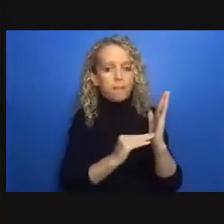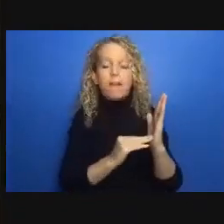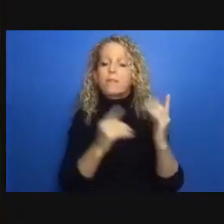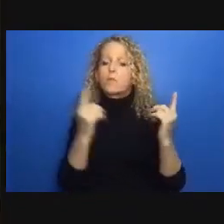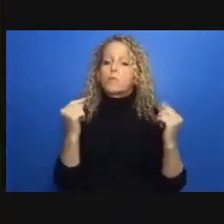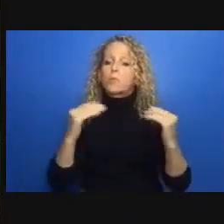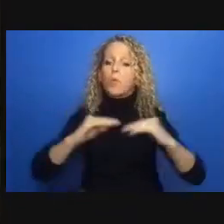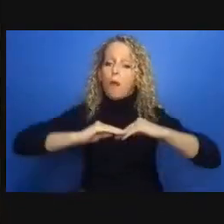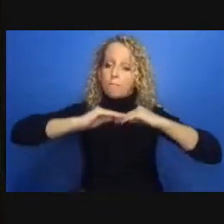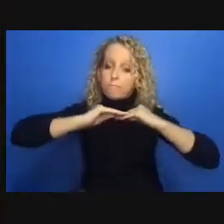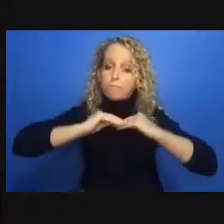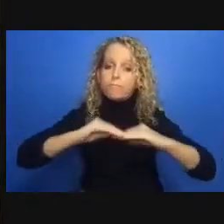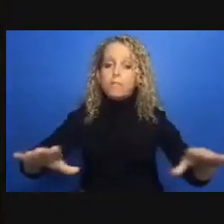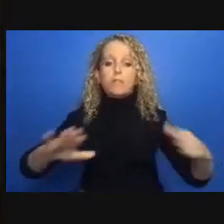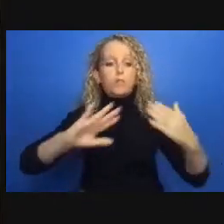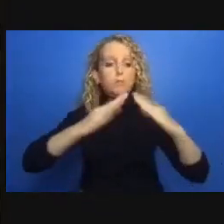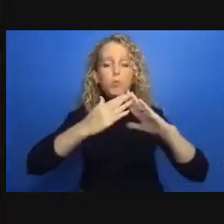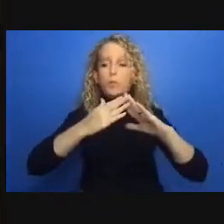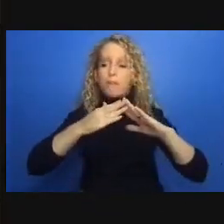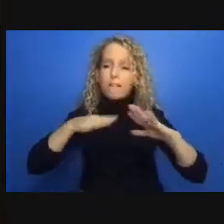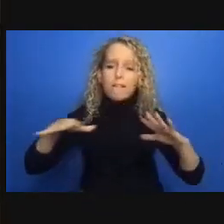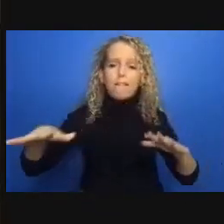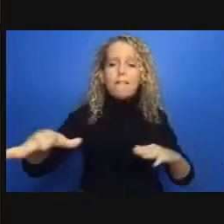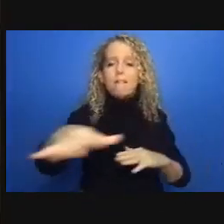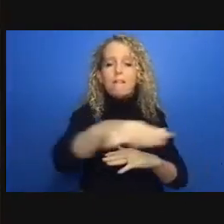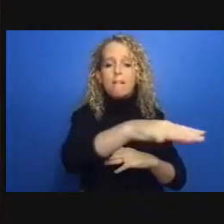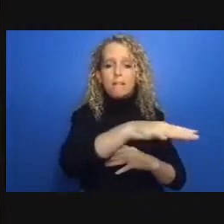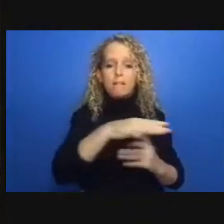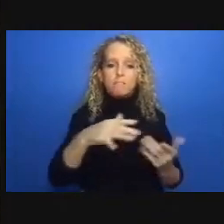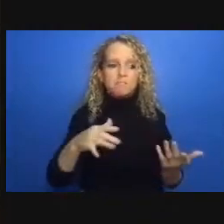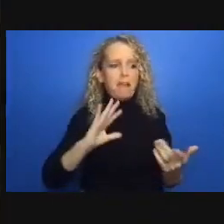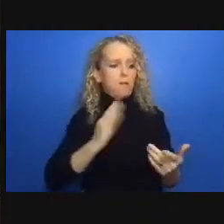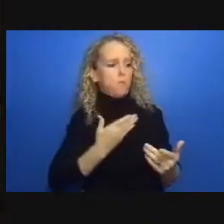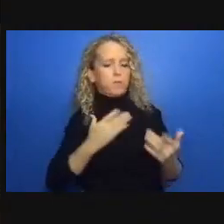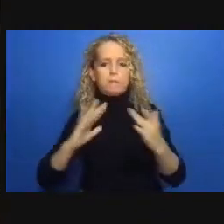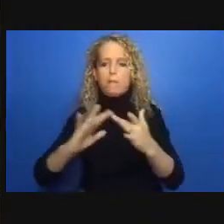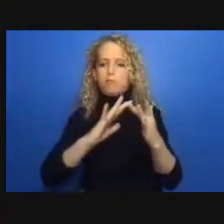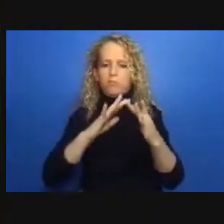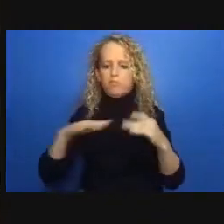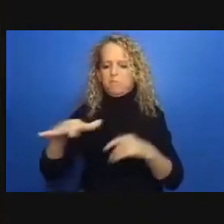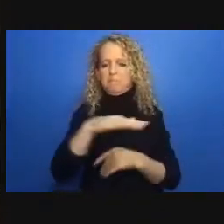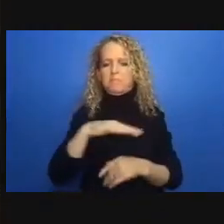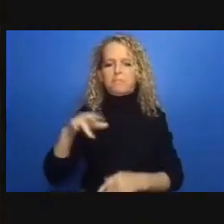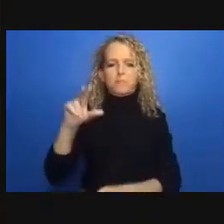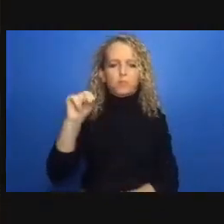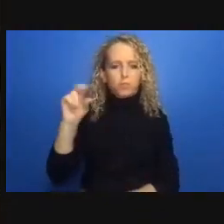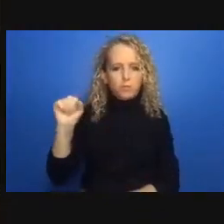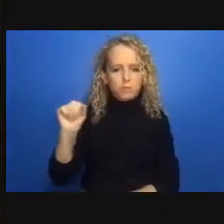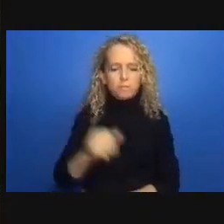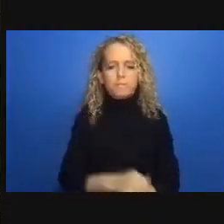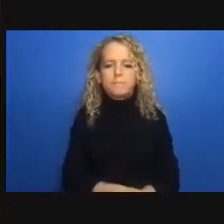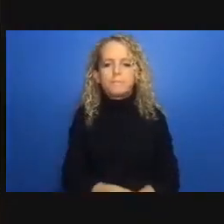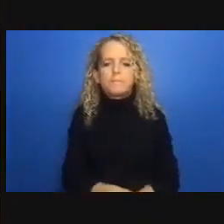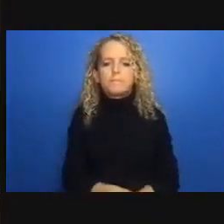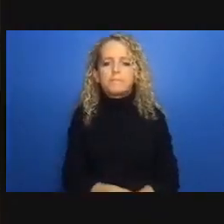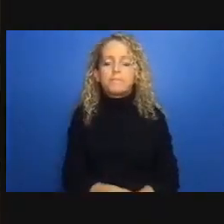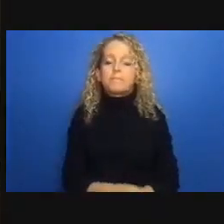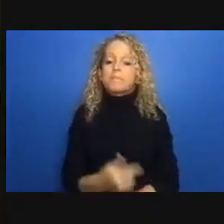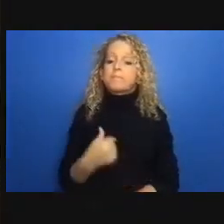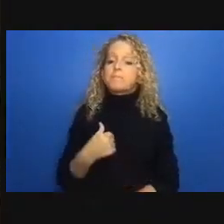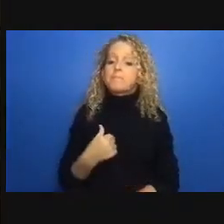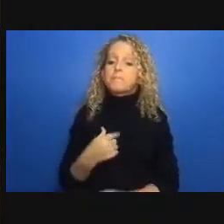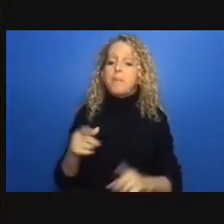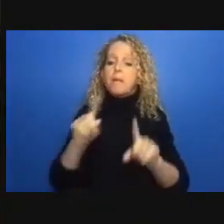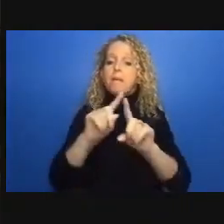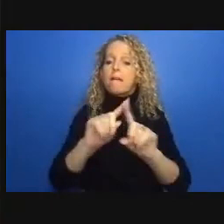members as far and wide as I could through the connections that we all had in Nova Scotia. And what I asked of those people was to tell me if